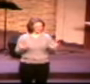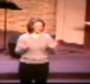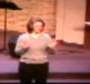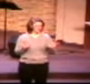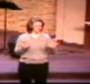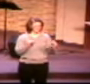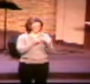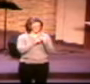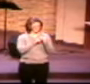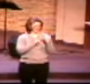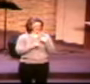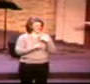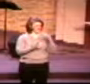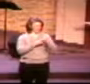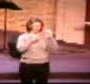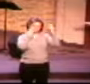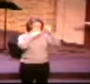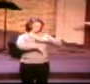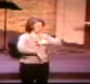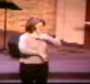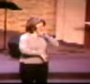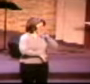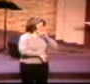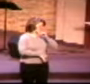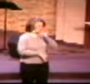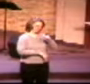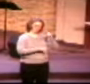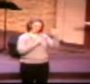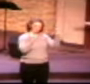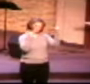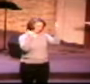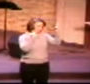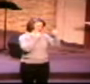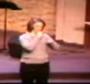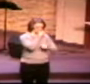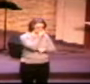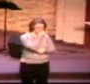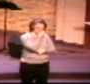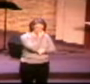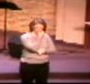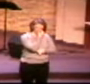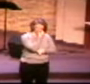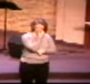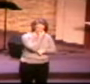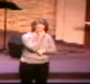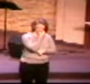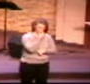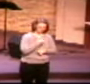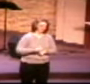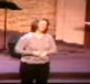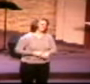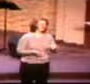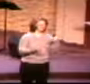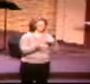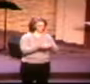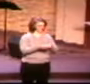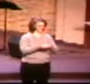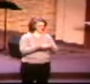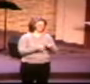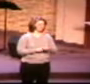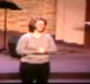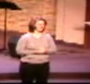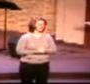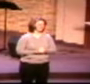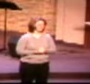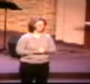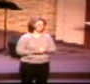to remind us that darkness, though present, cannot and will not be overcome. And this is a theme that went out through